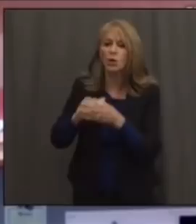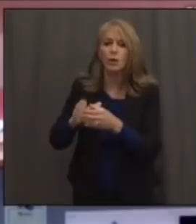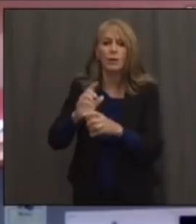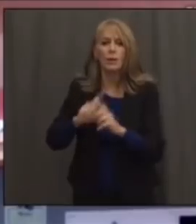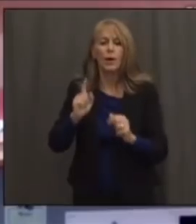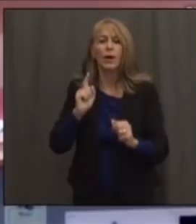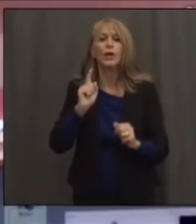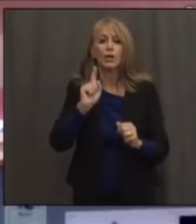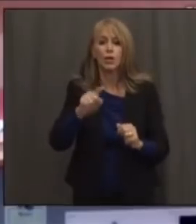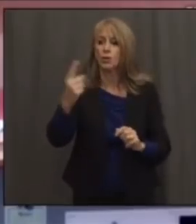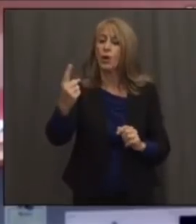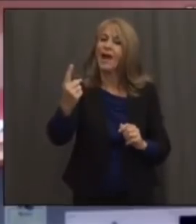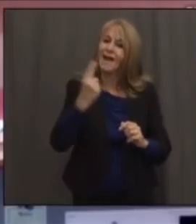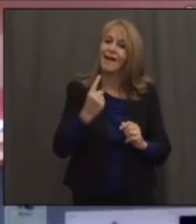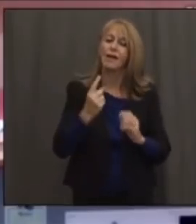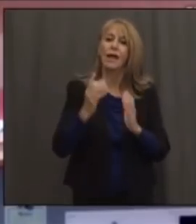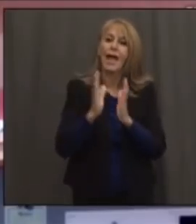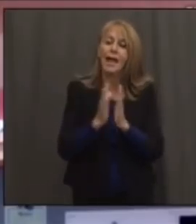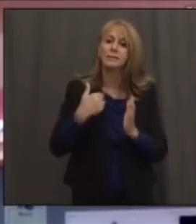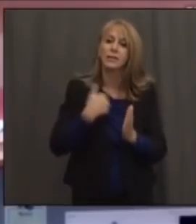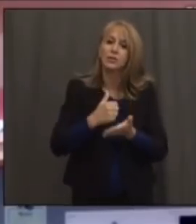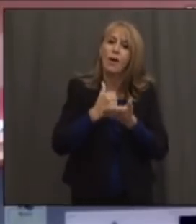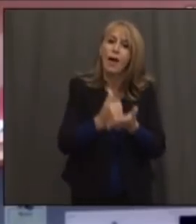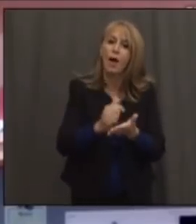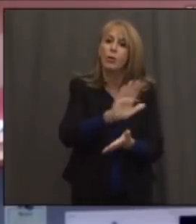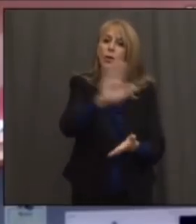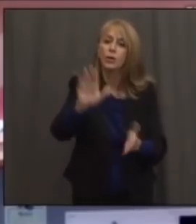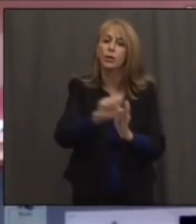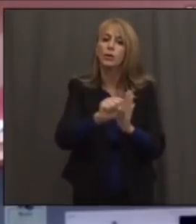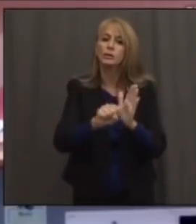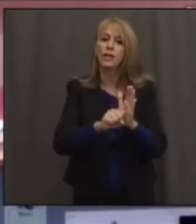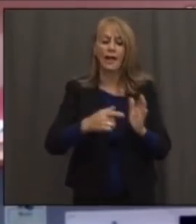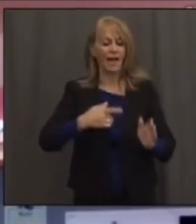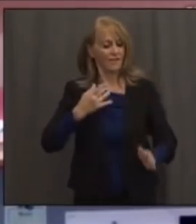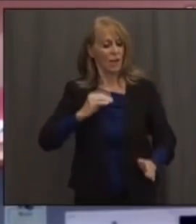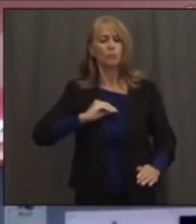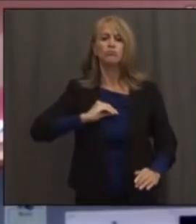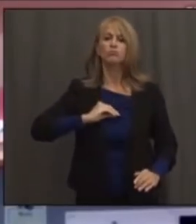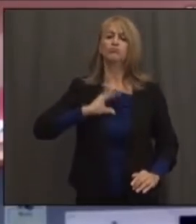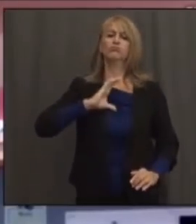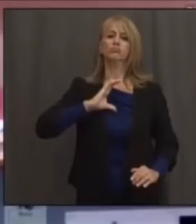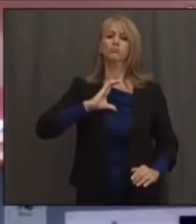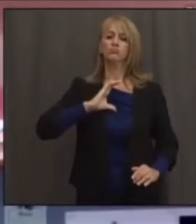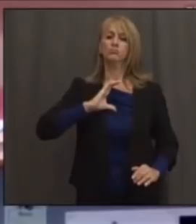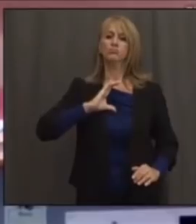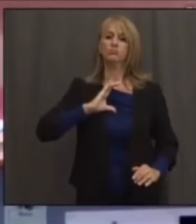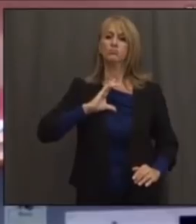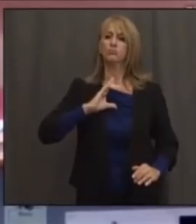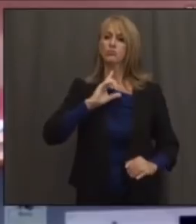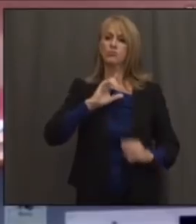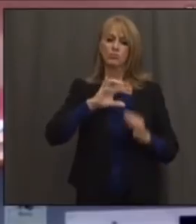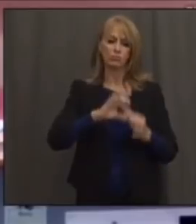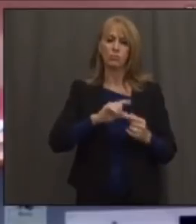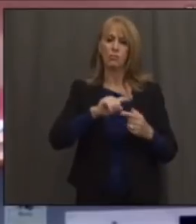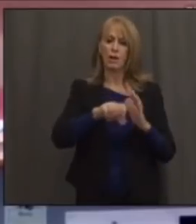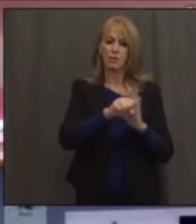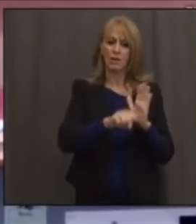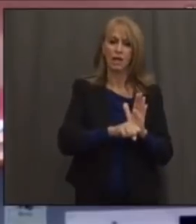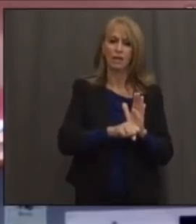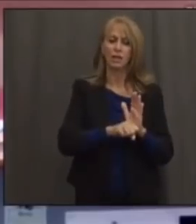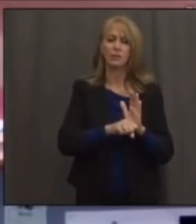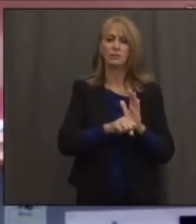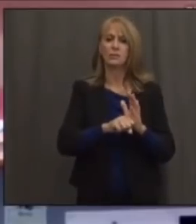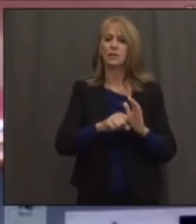you counted on us to help the state, I think, makes me feel great about the state, feels great about